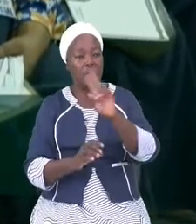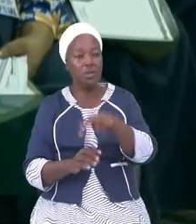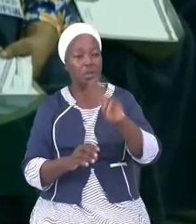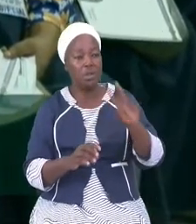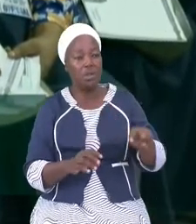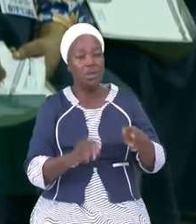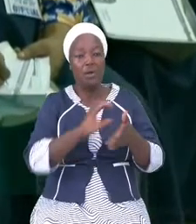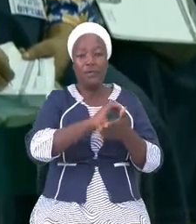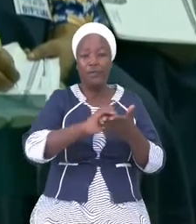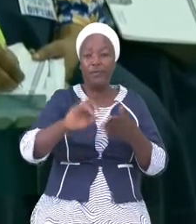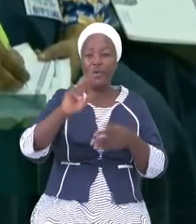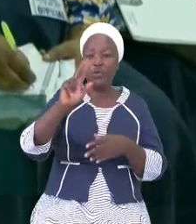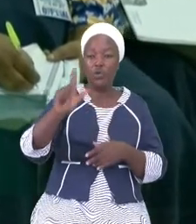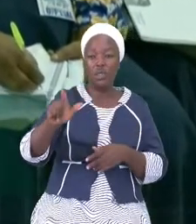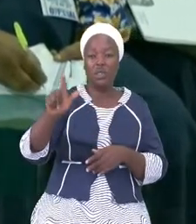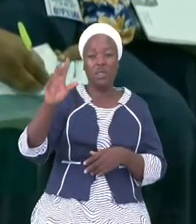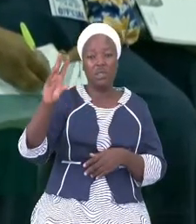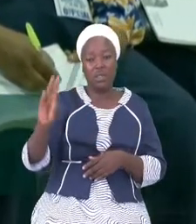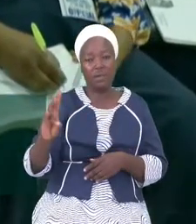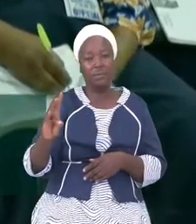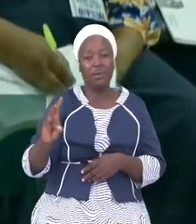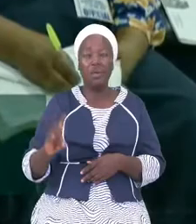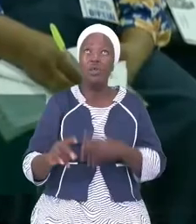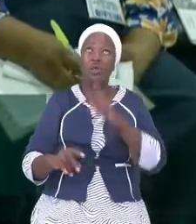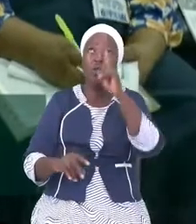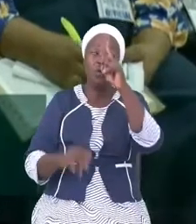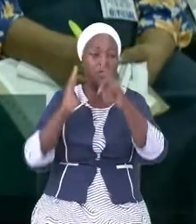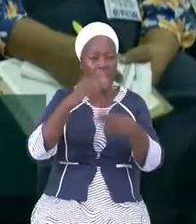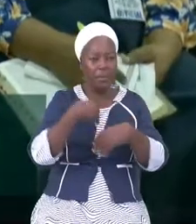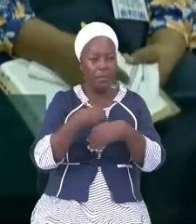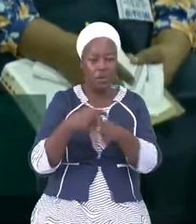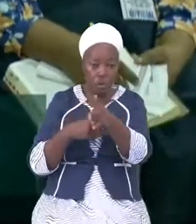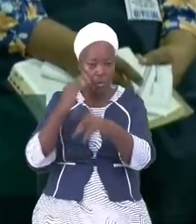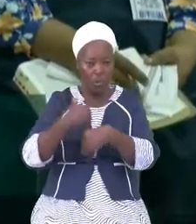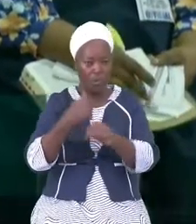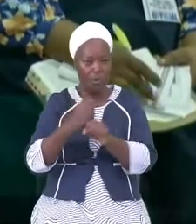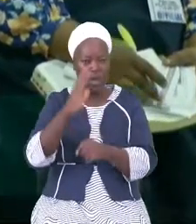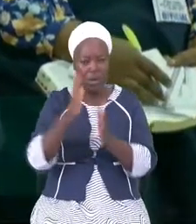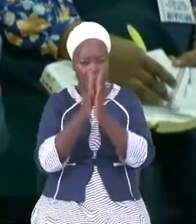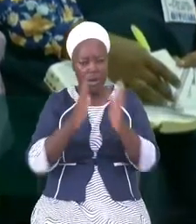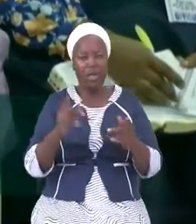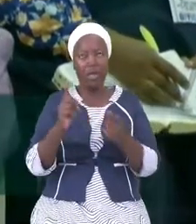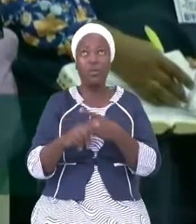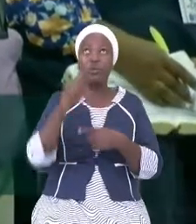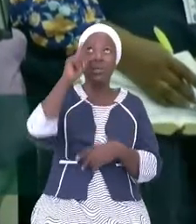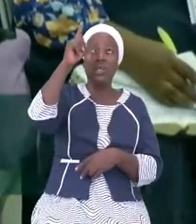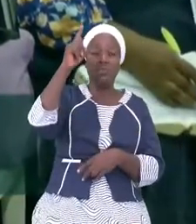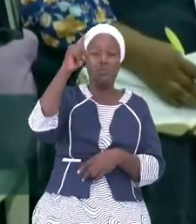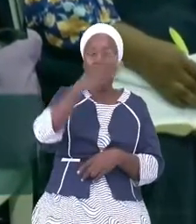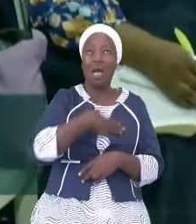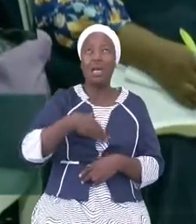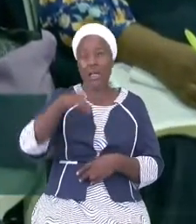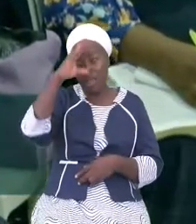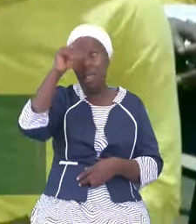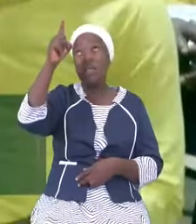reading from verse 27, thou shalt make thy prayer unto him, and he will answer